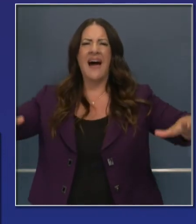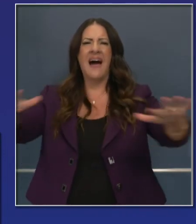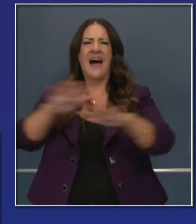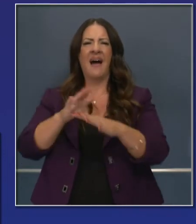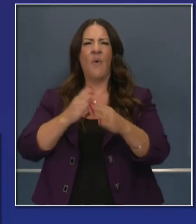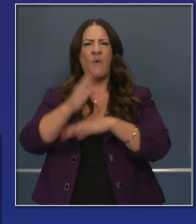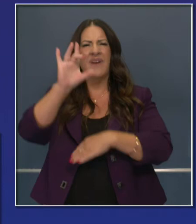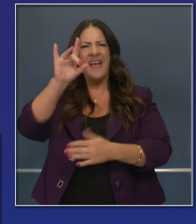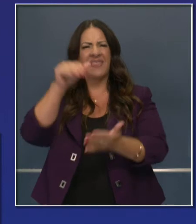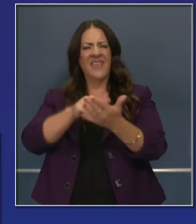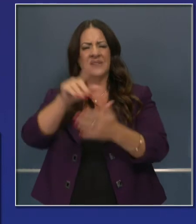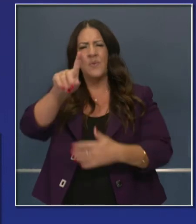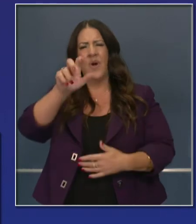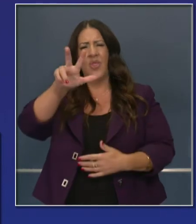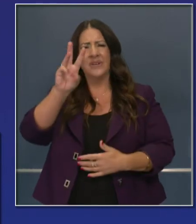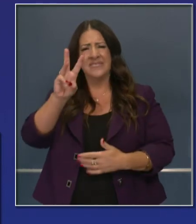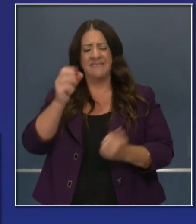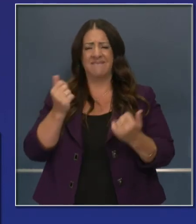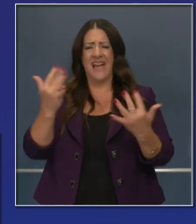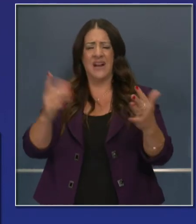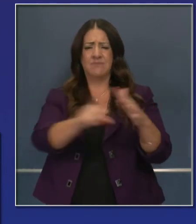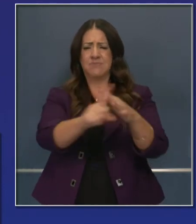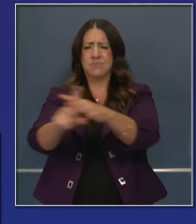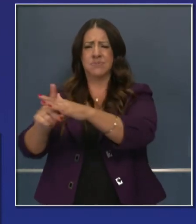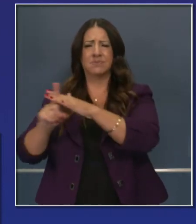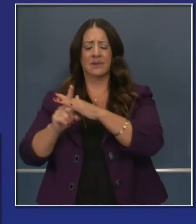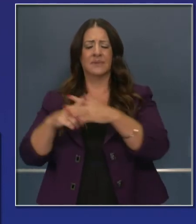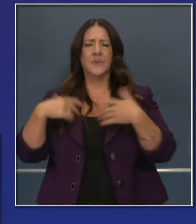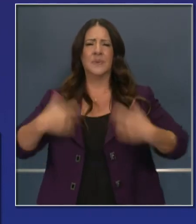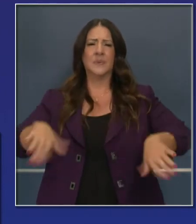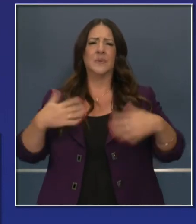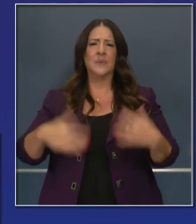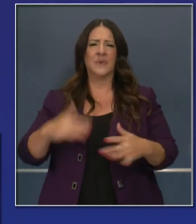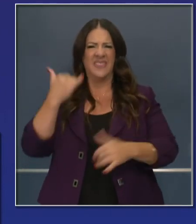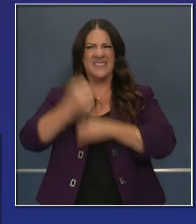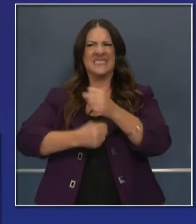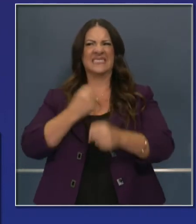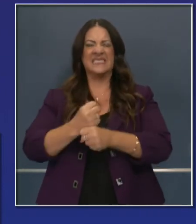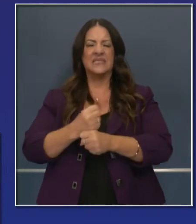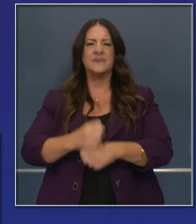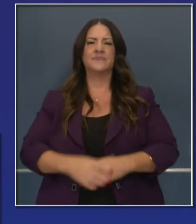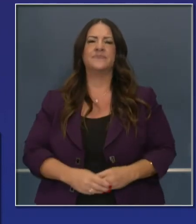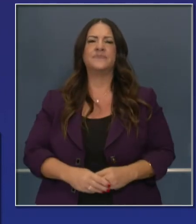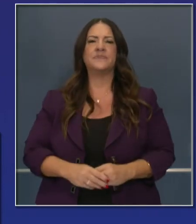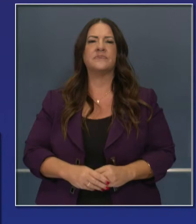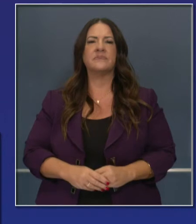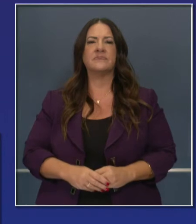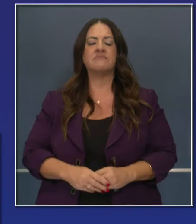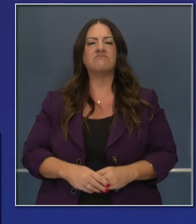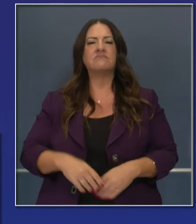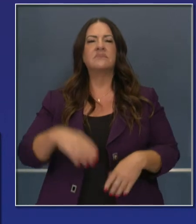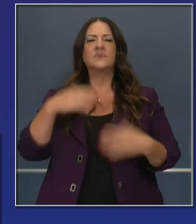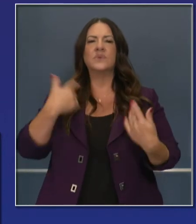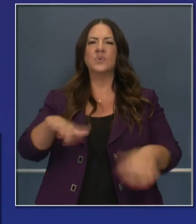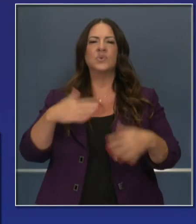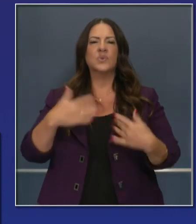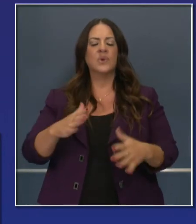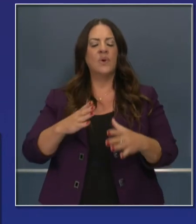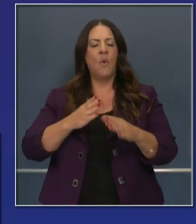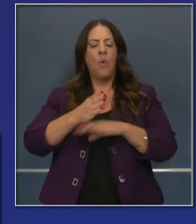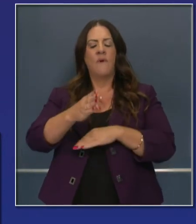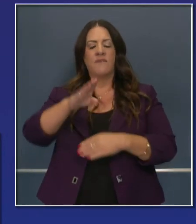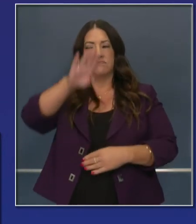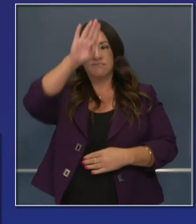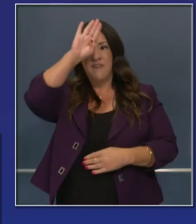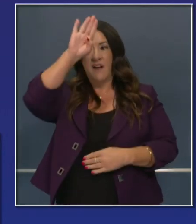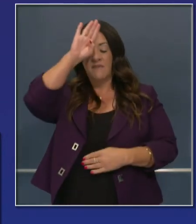8,136 fires, again, so far this year, 2020. Still remain vigilant with over